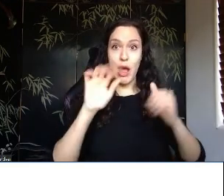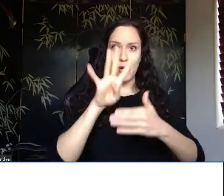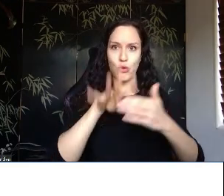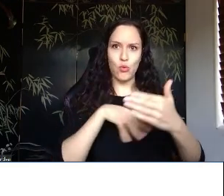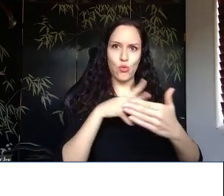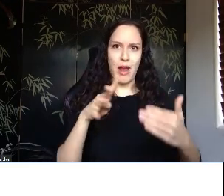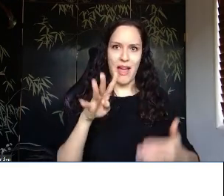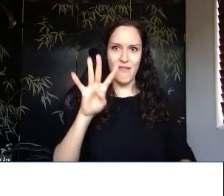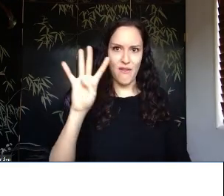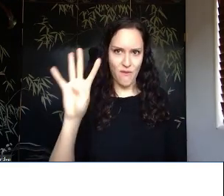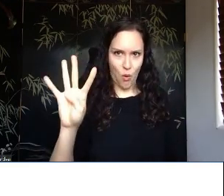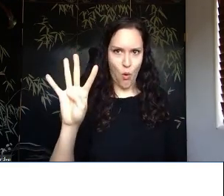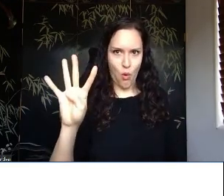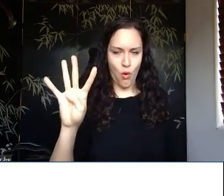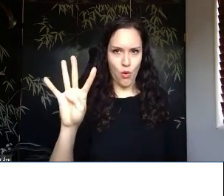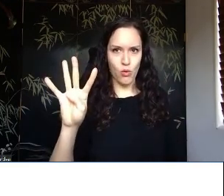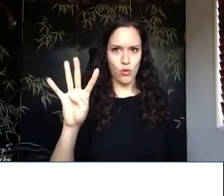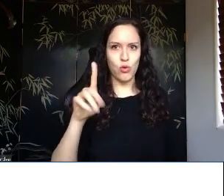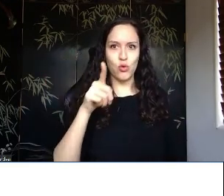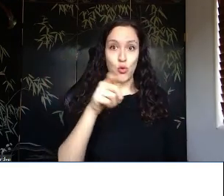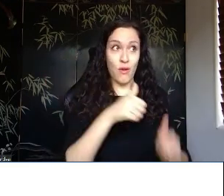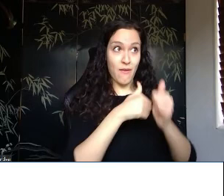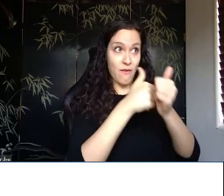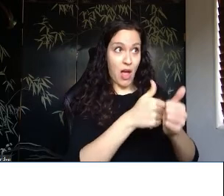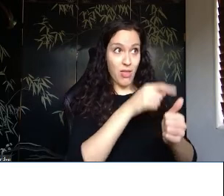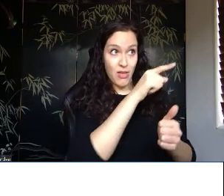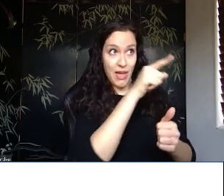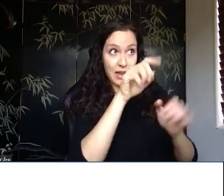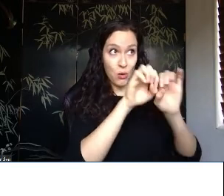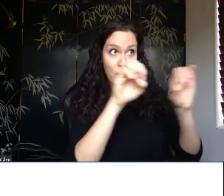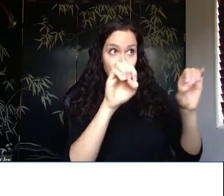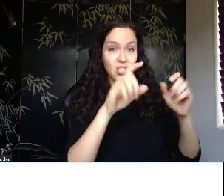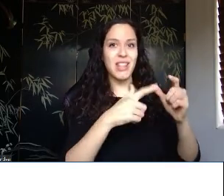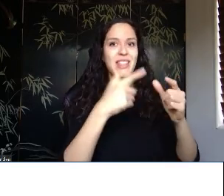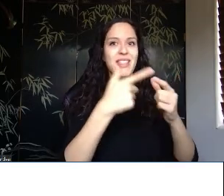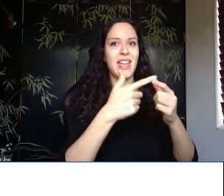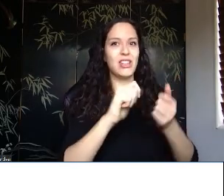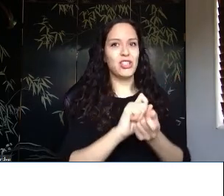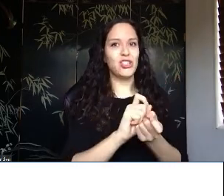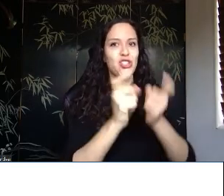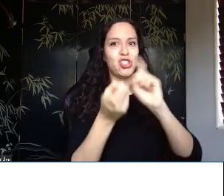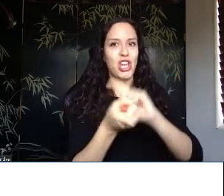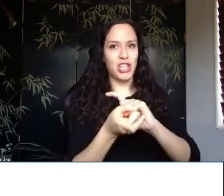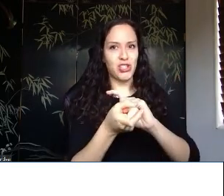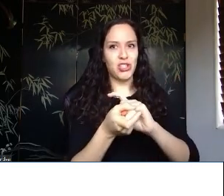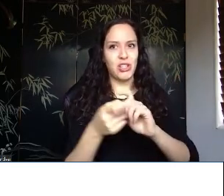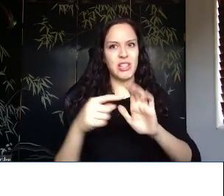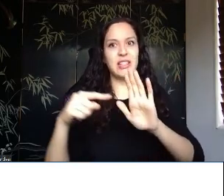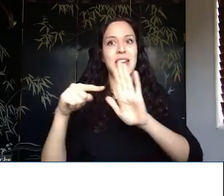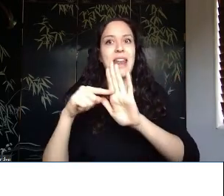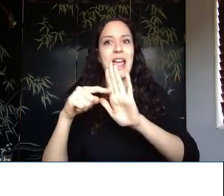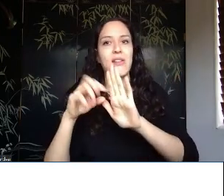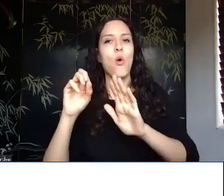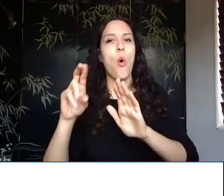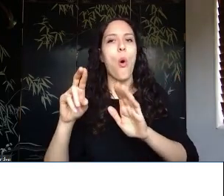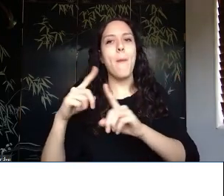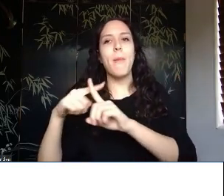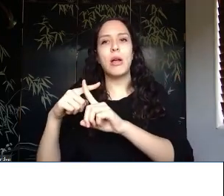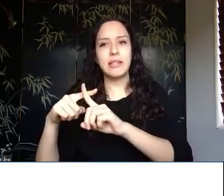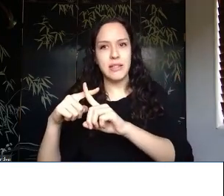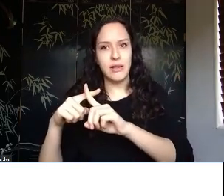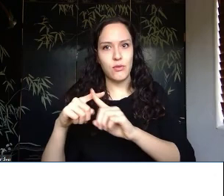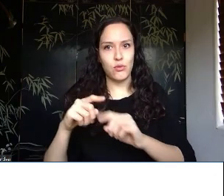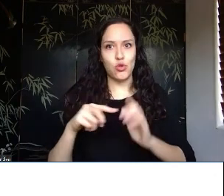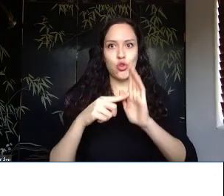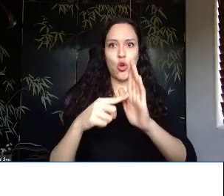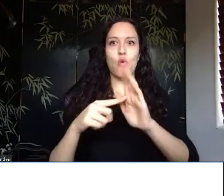shown first, and then change the signs to go the opposite way. Okay, so go ahead and try this one out and then come back. Do both ways.